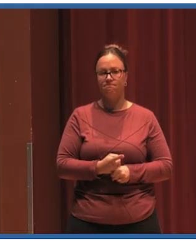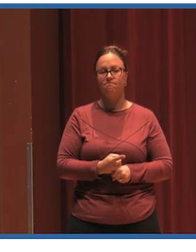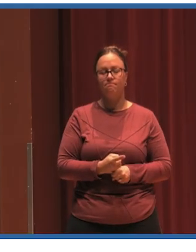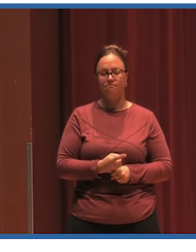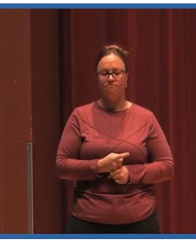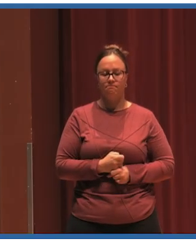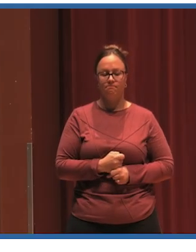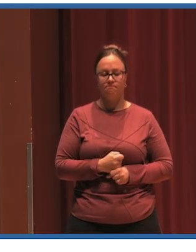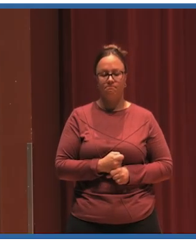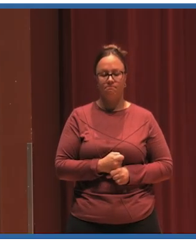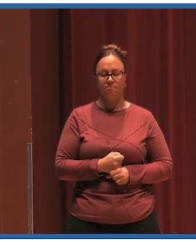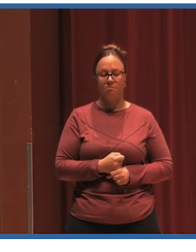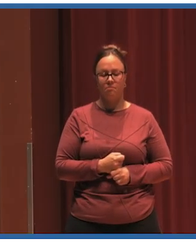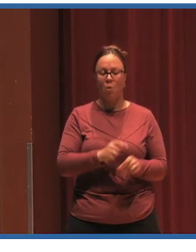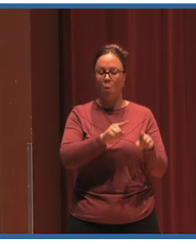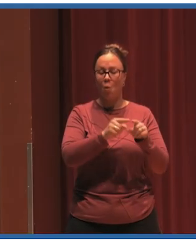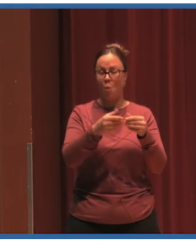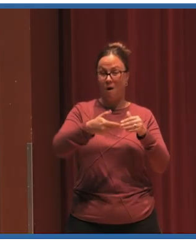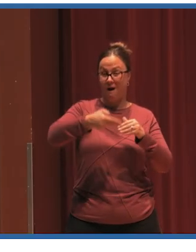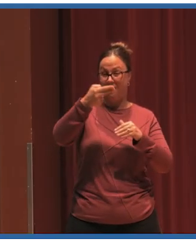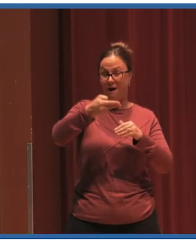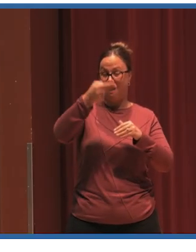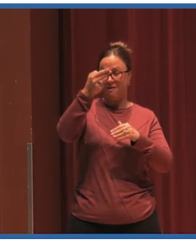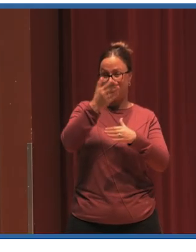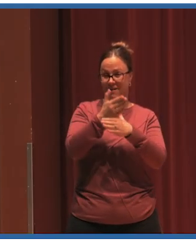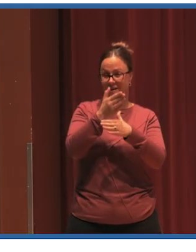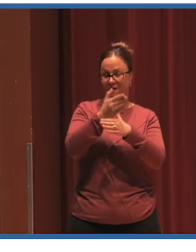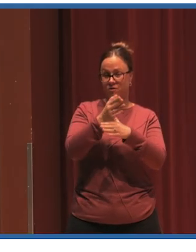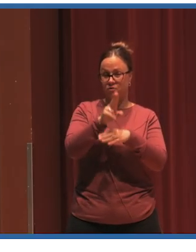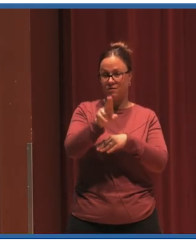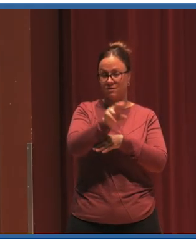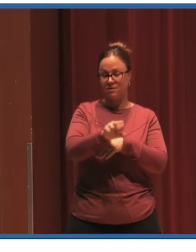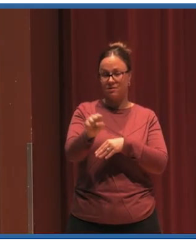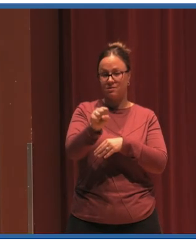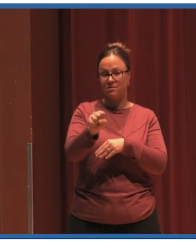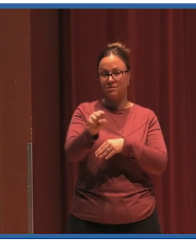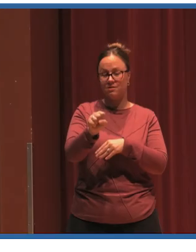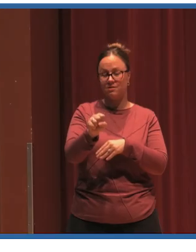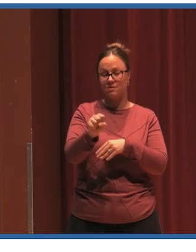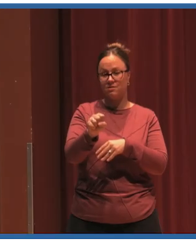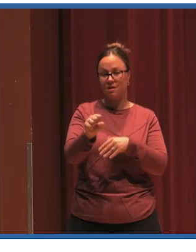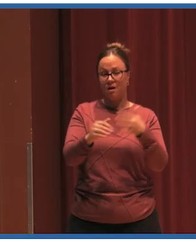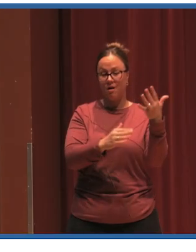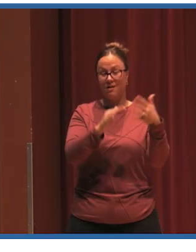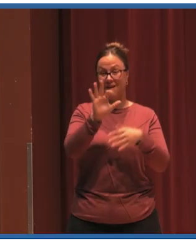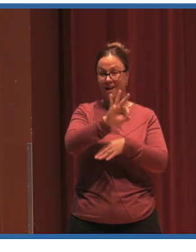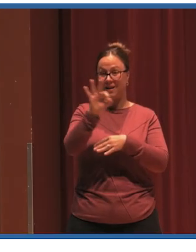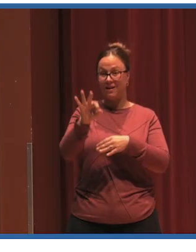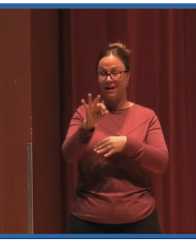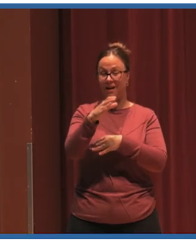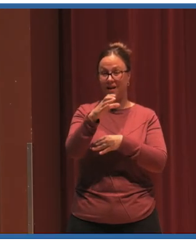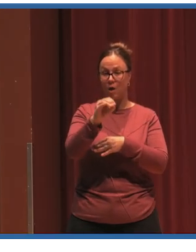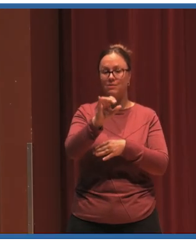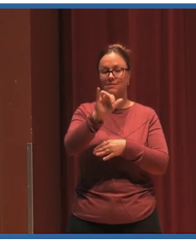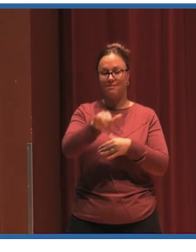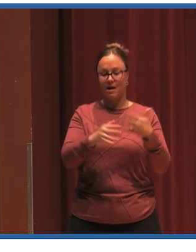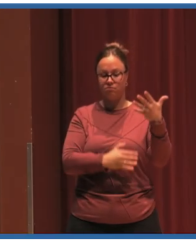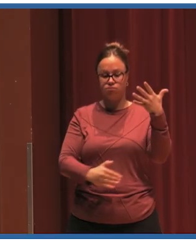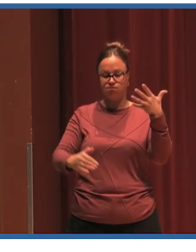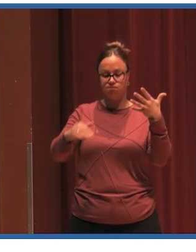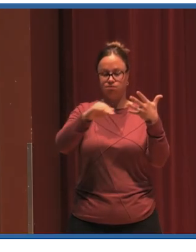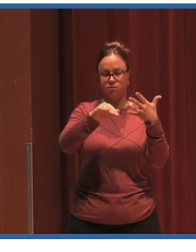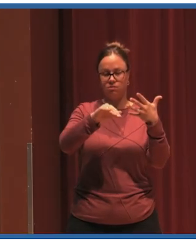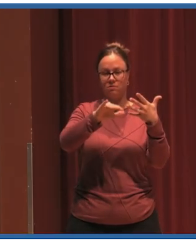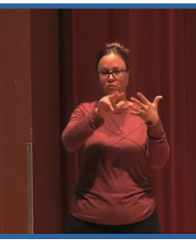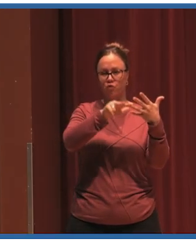is also higher than the U.S. average and about ranked 37 out of our 99 counties. We can see